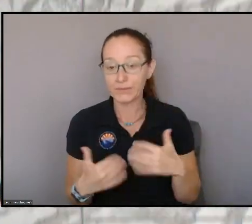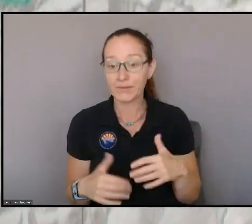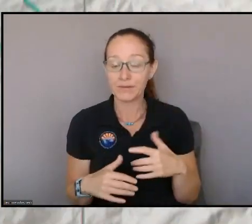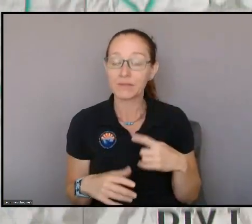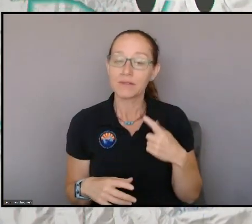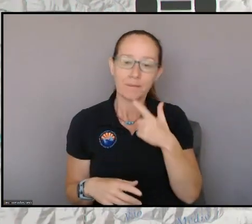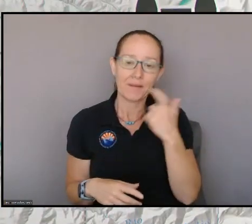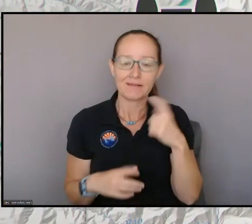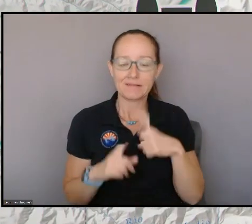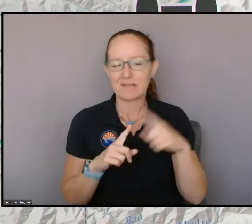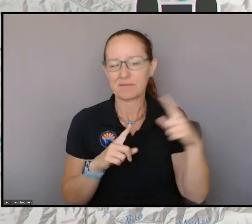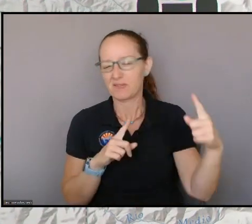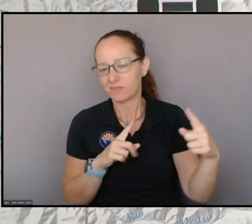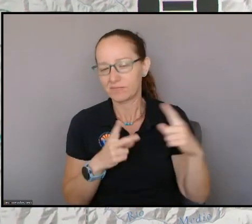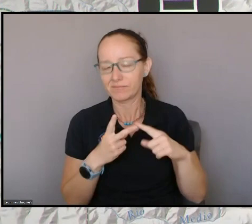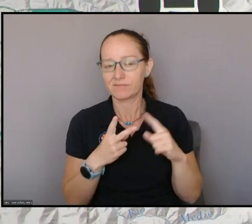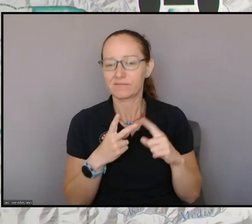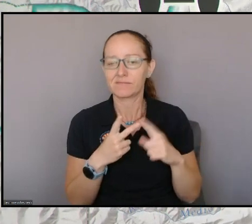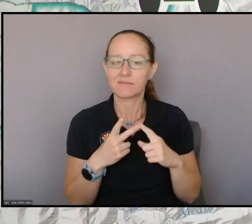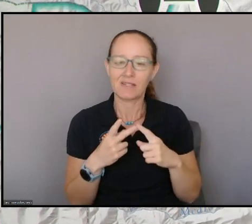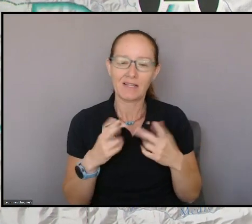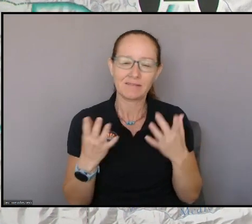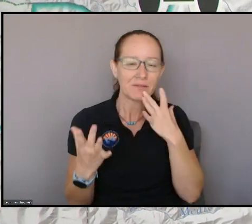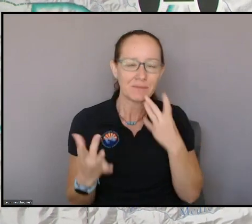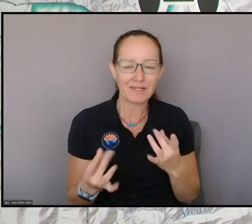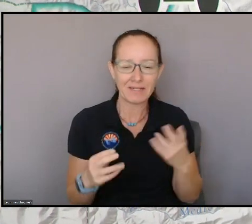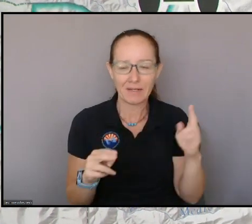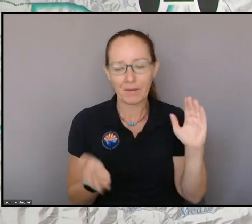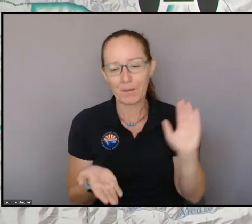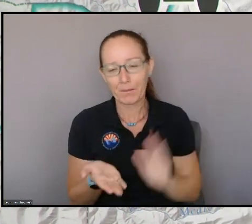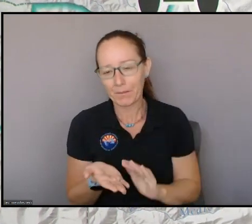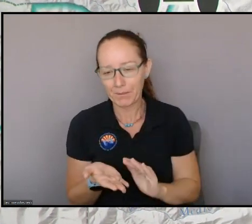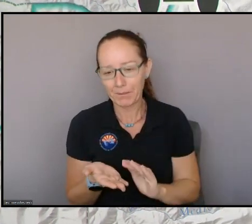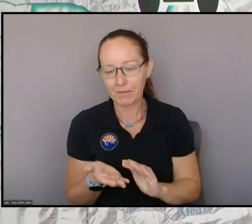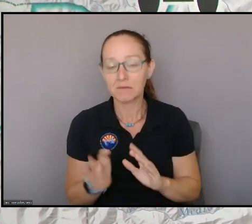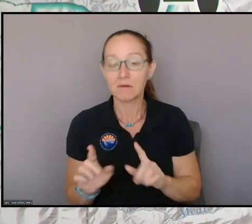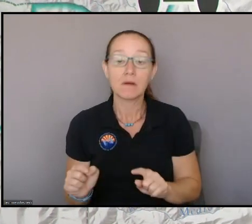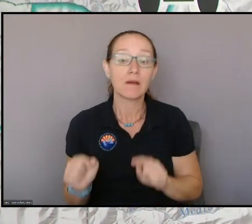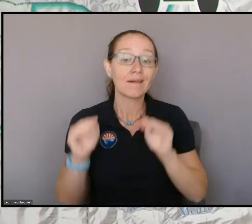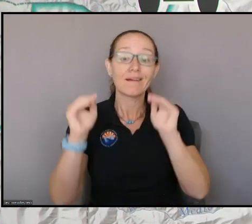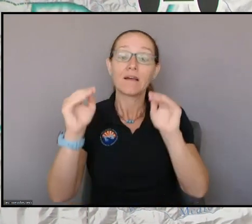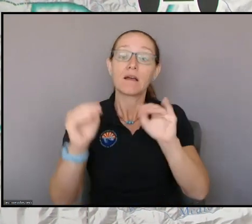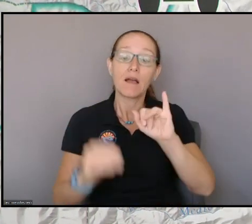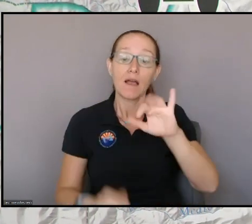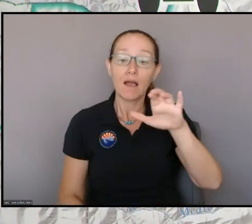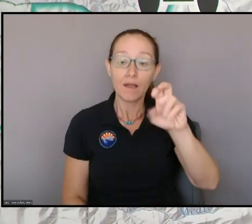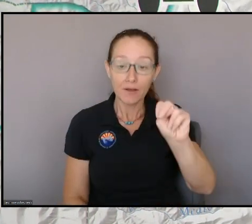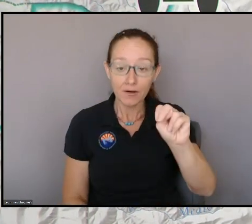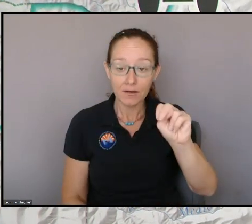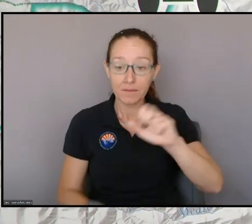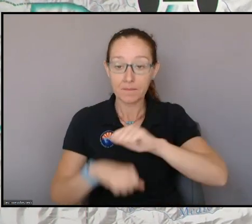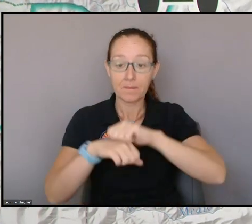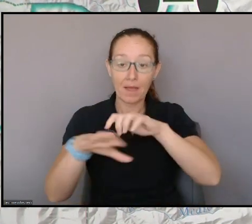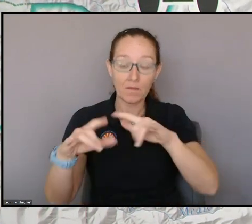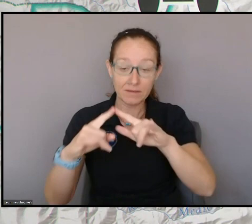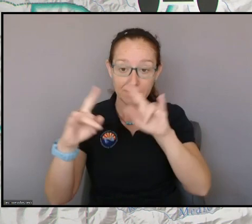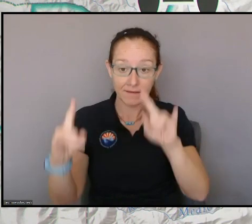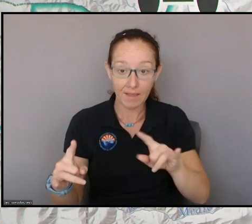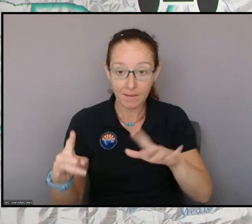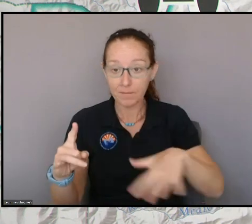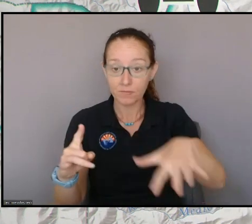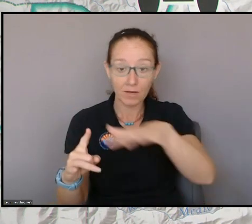up to the Iron Mountain campground area. We still have folks that are progressing north to the